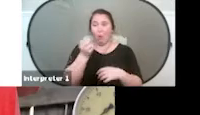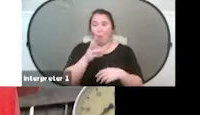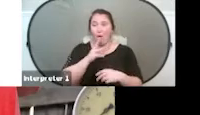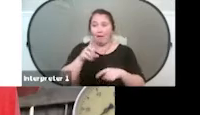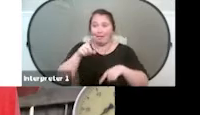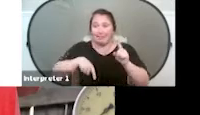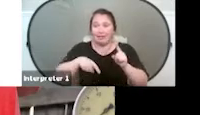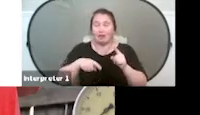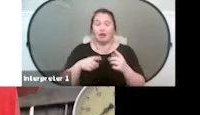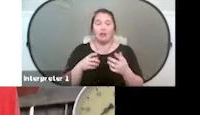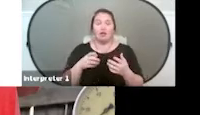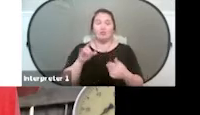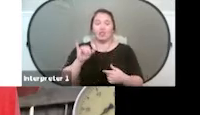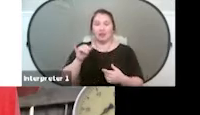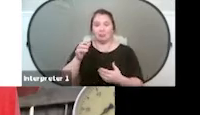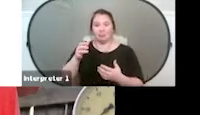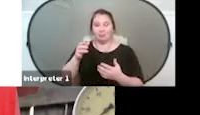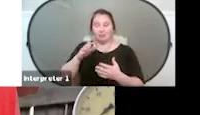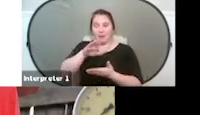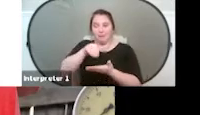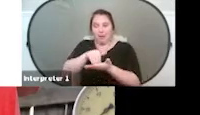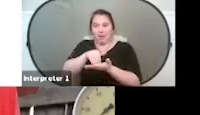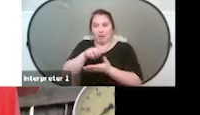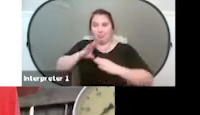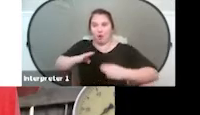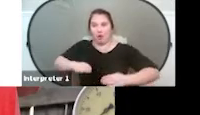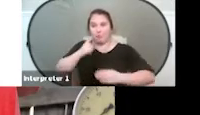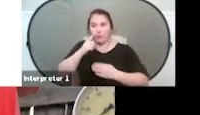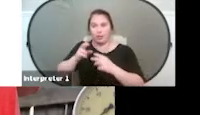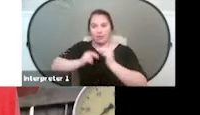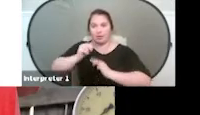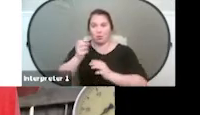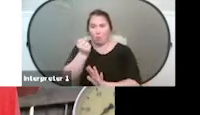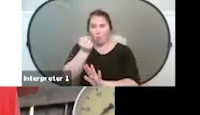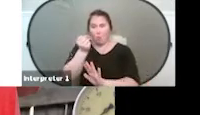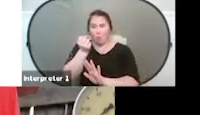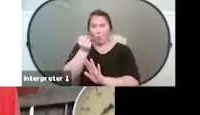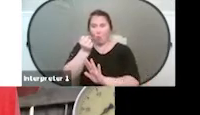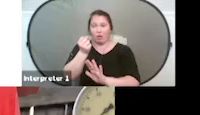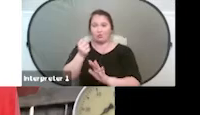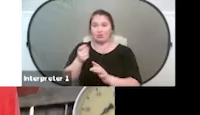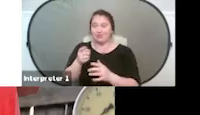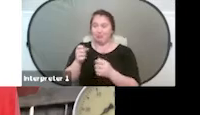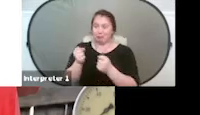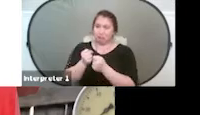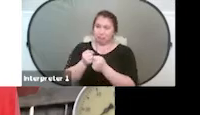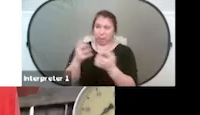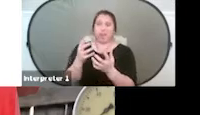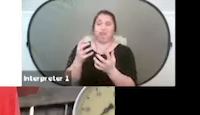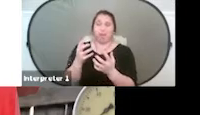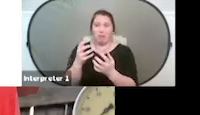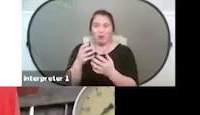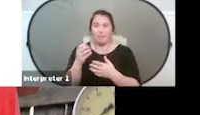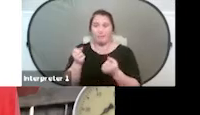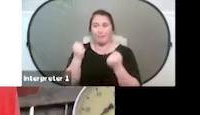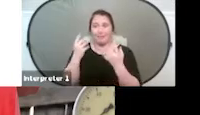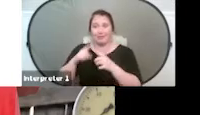the main body of the building suffered some pretty significant piping ruptures in multiple